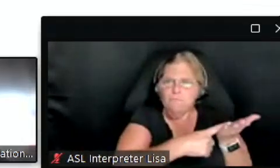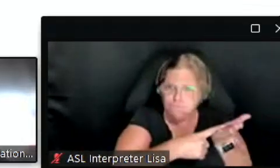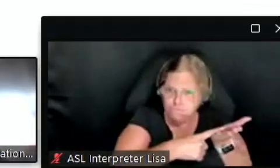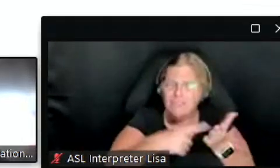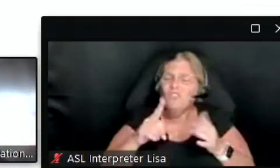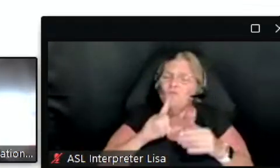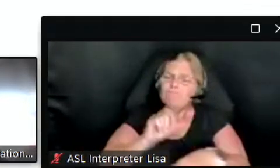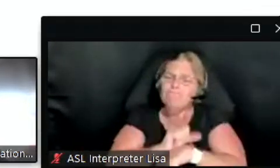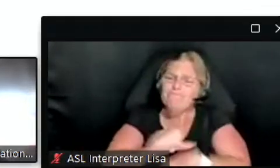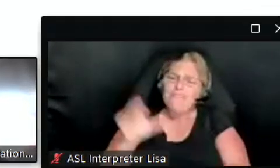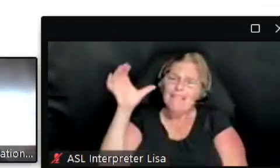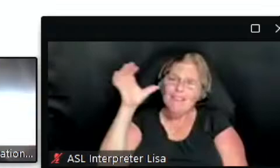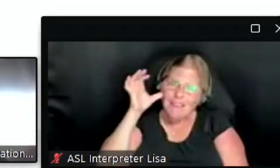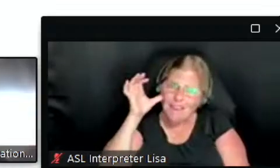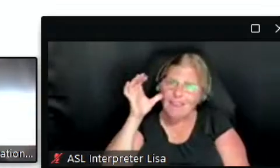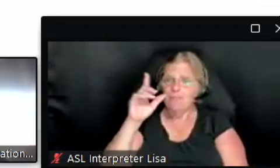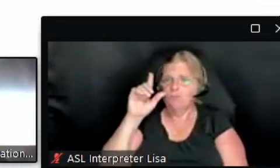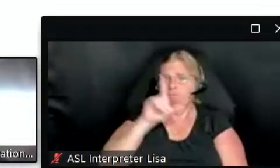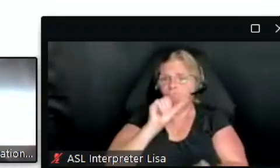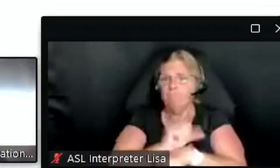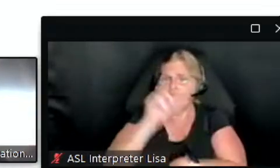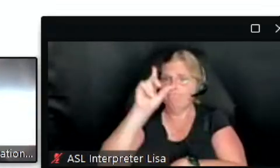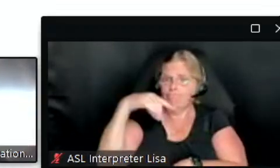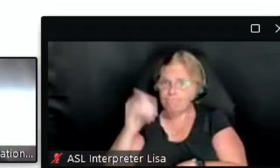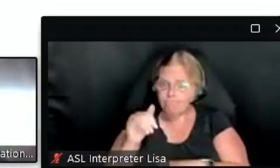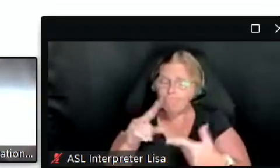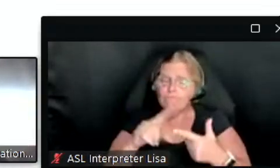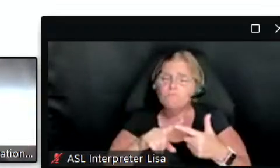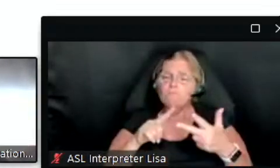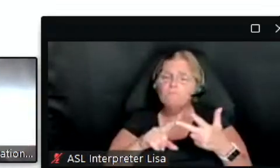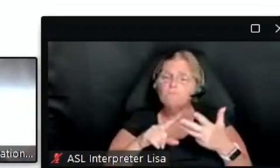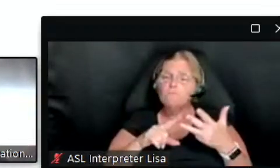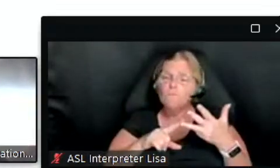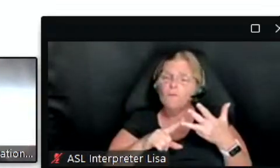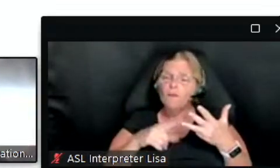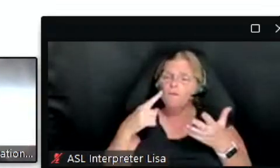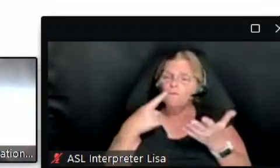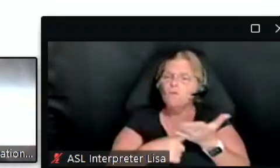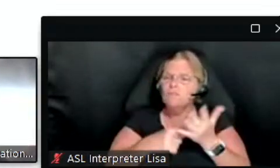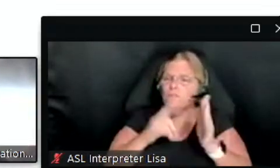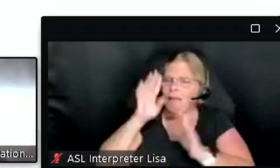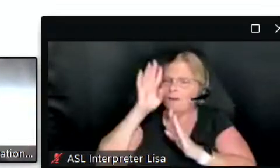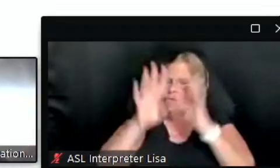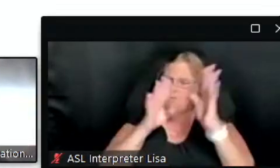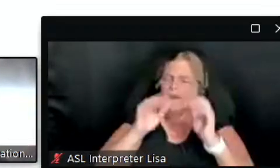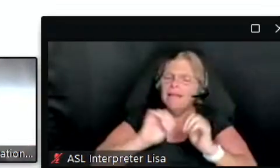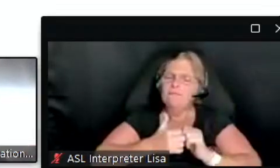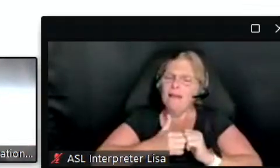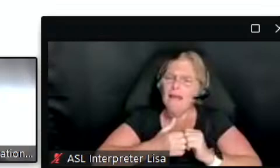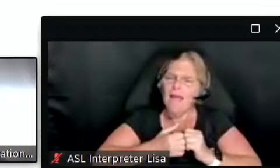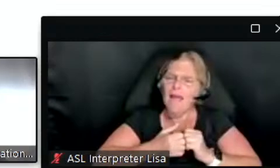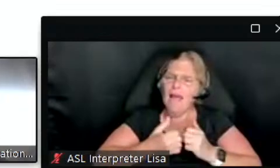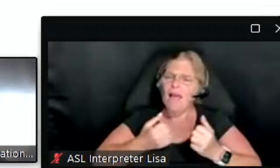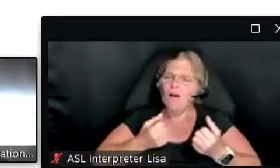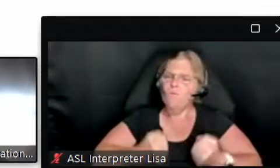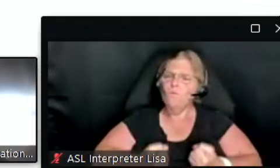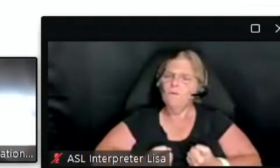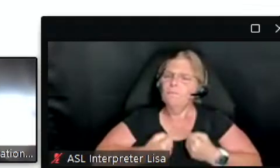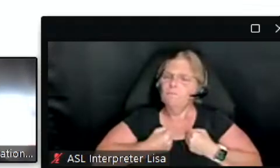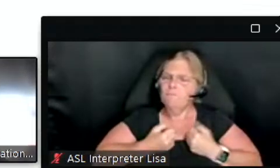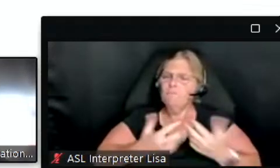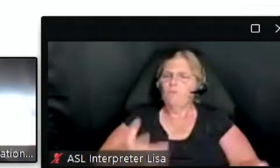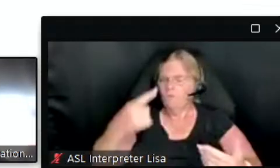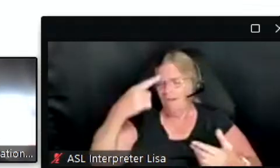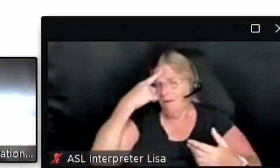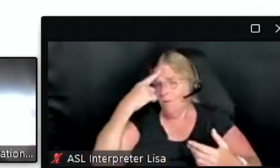We talked about need for creative efforts to be put into burnout for mental stress and for